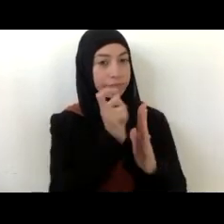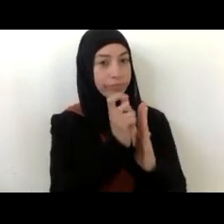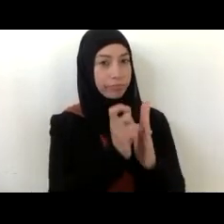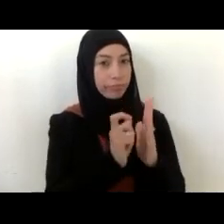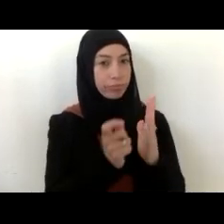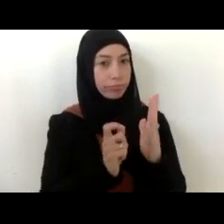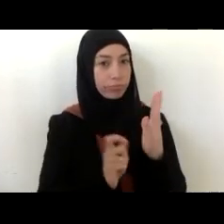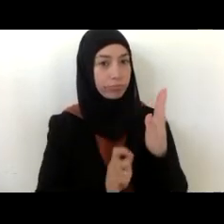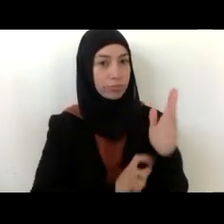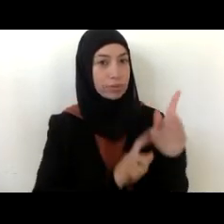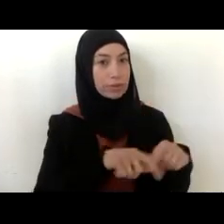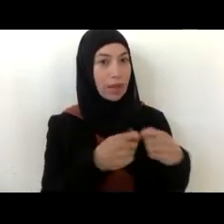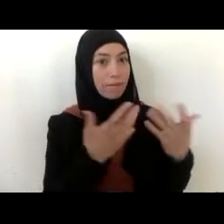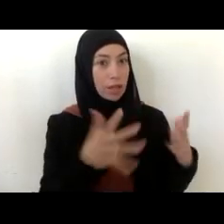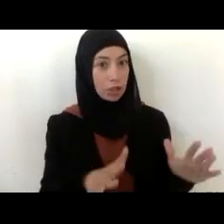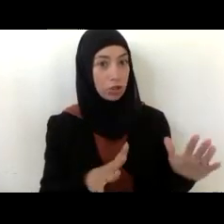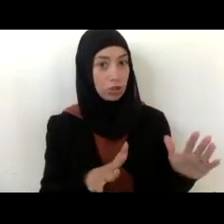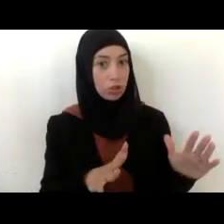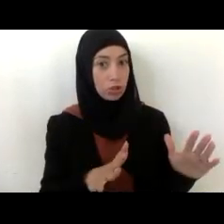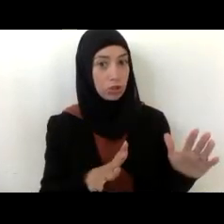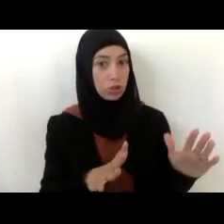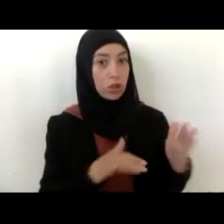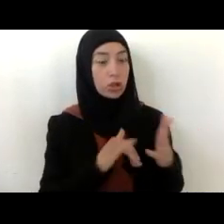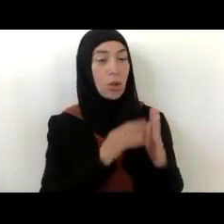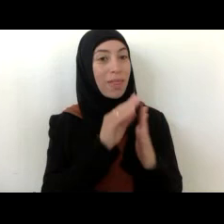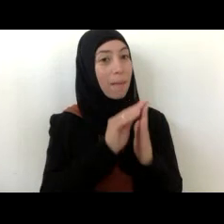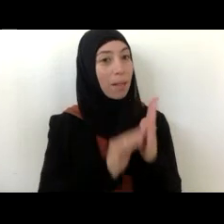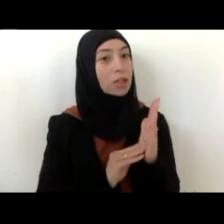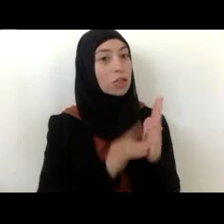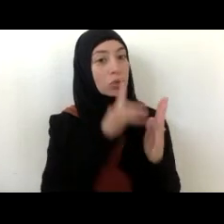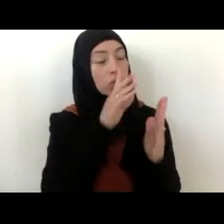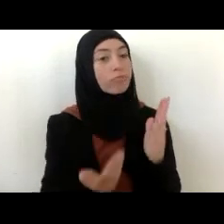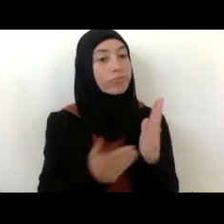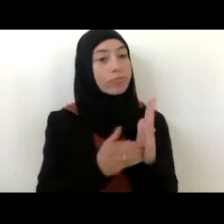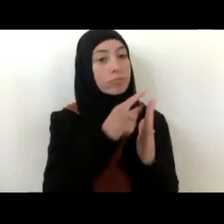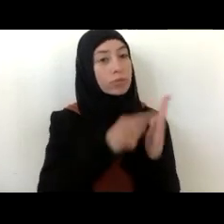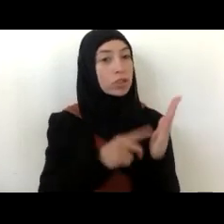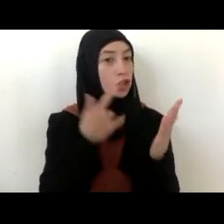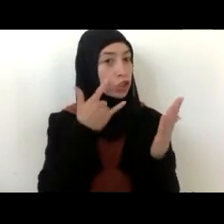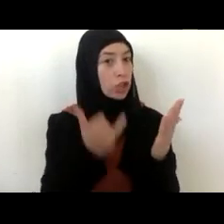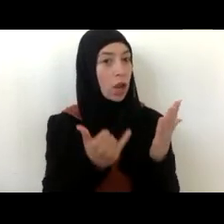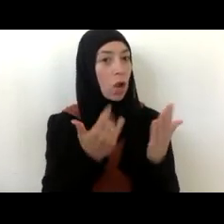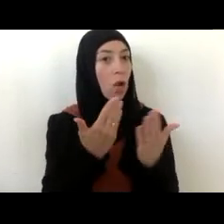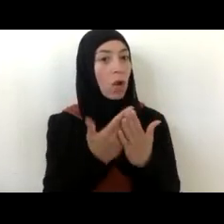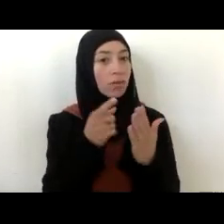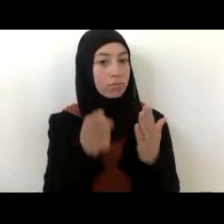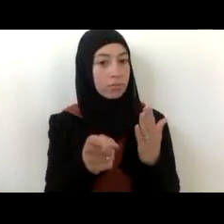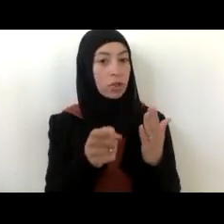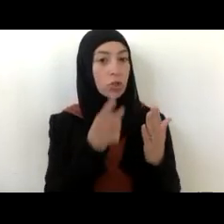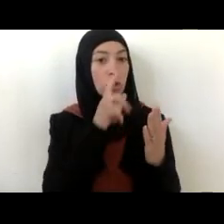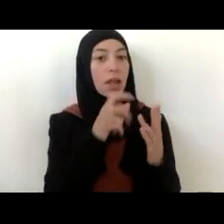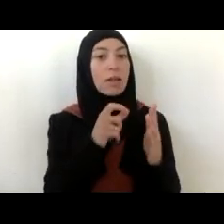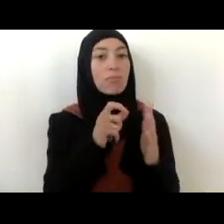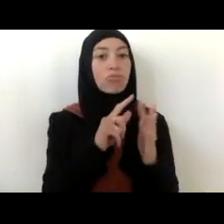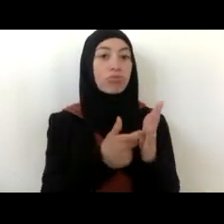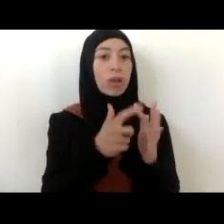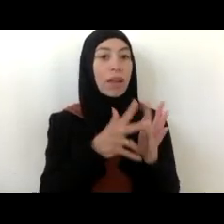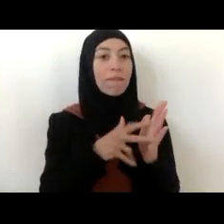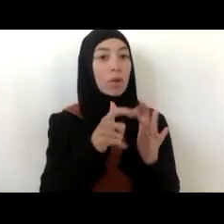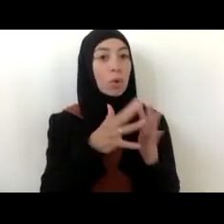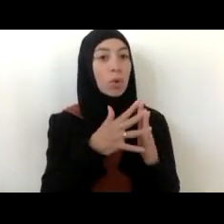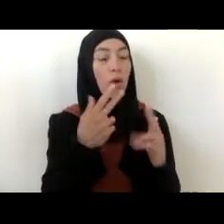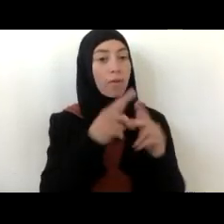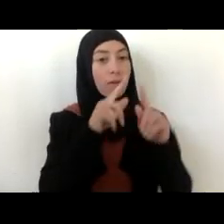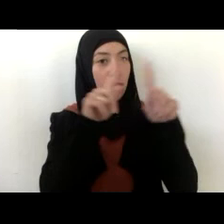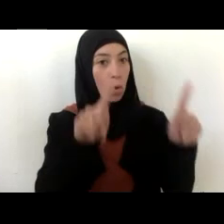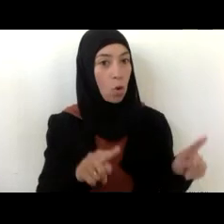team has done. So the application, you can actually sort of check that out on Smarty Grants. You can do a preview of the form, and